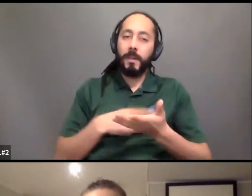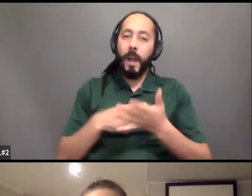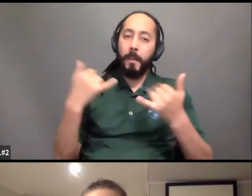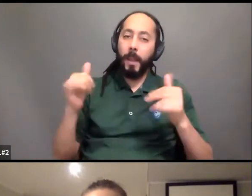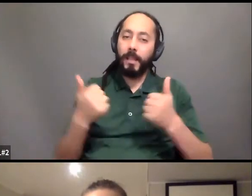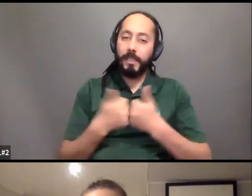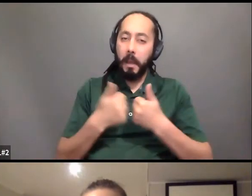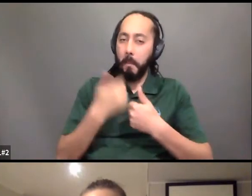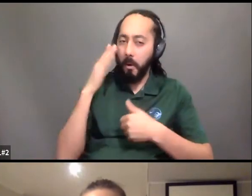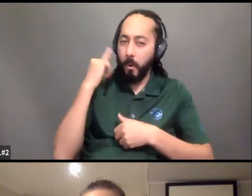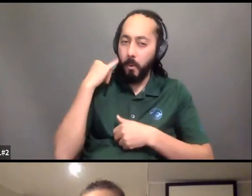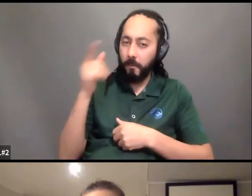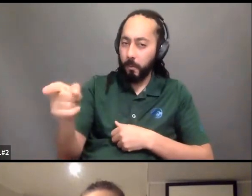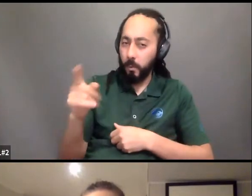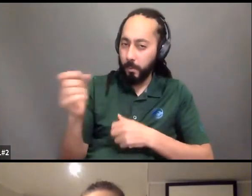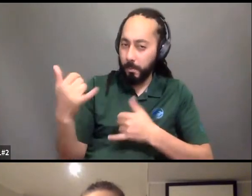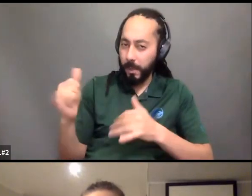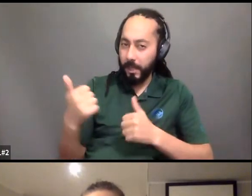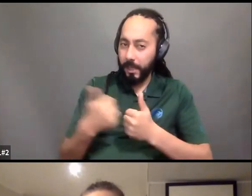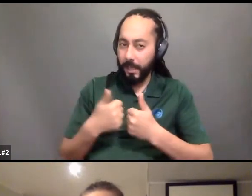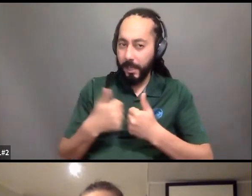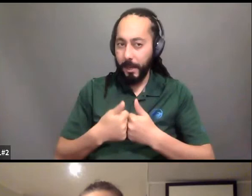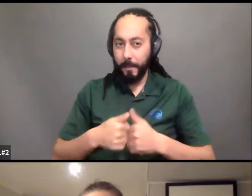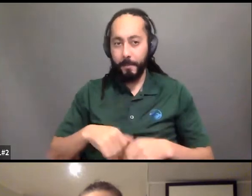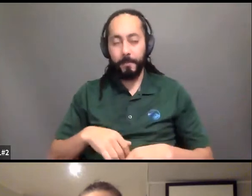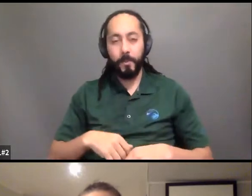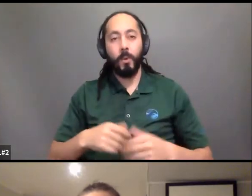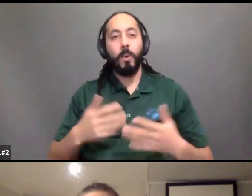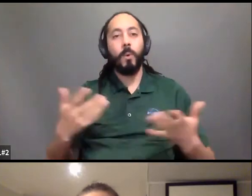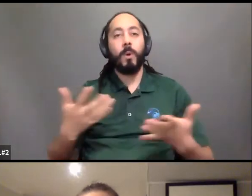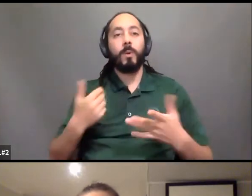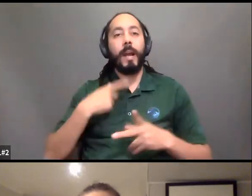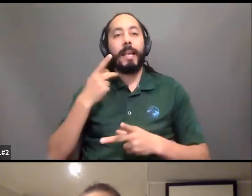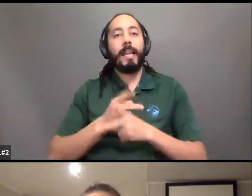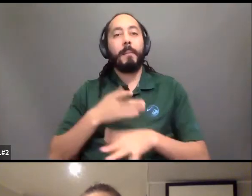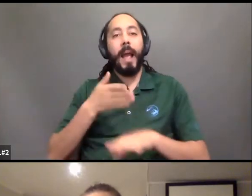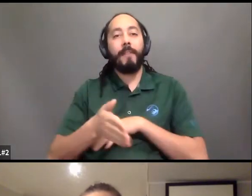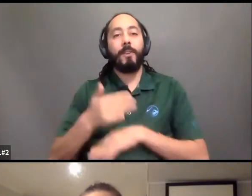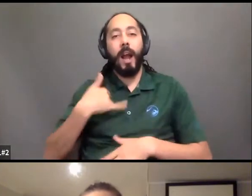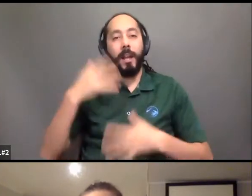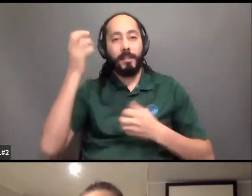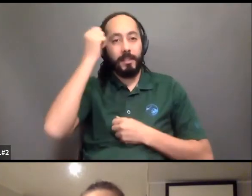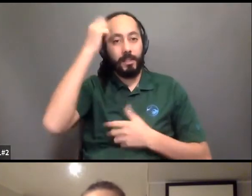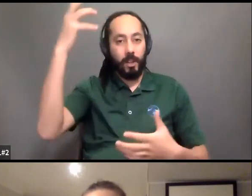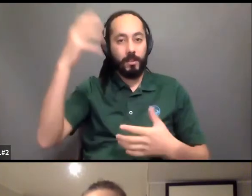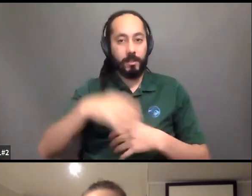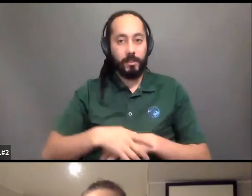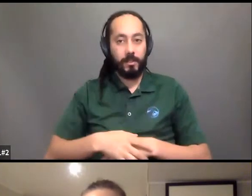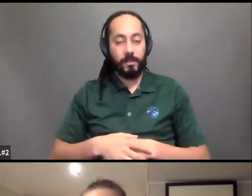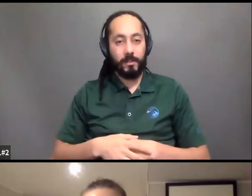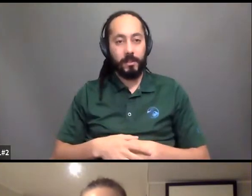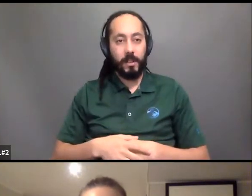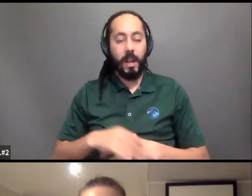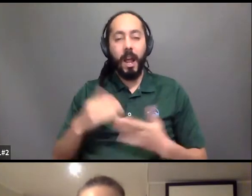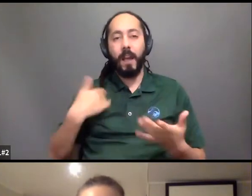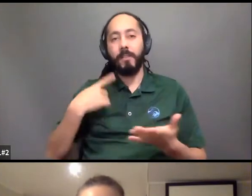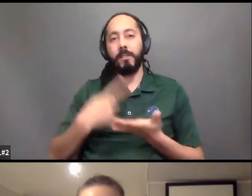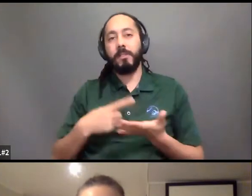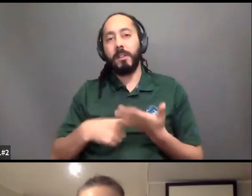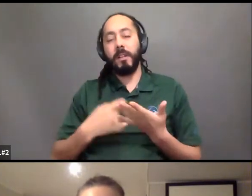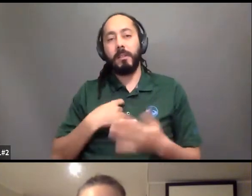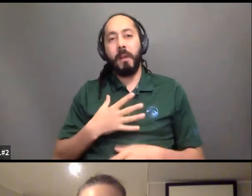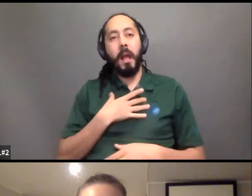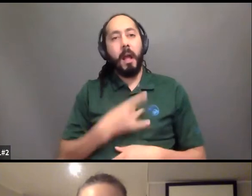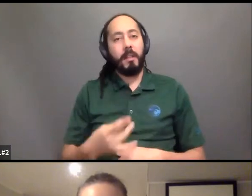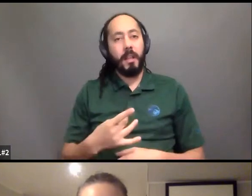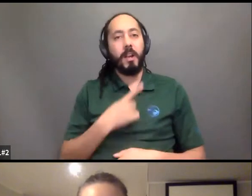It's called, what do I keep after I decolonize? You know, and so I have these conversations like, I don't know. Red Jello, I like red Jello,